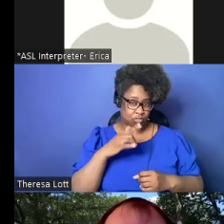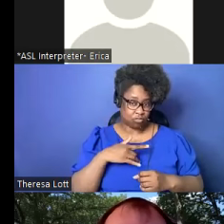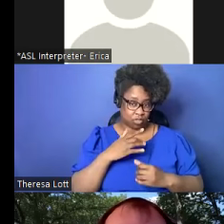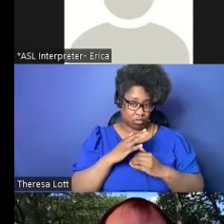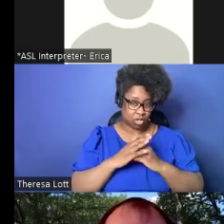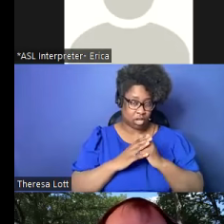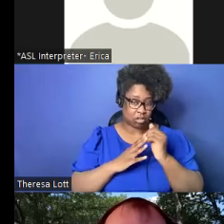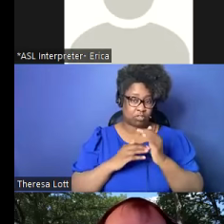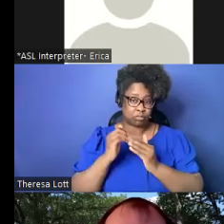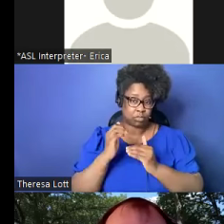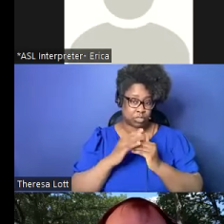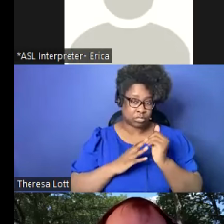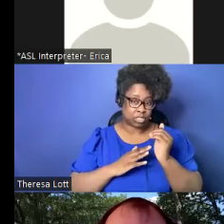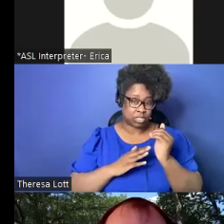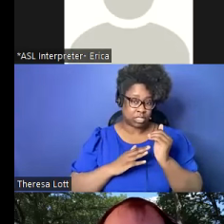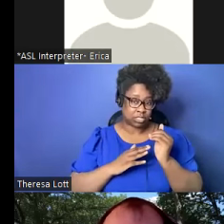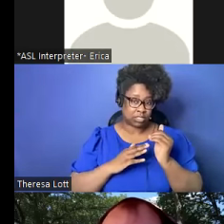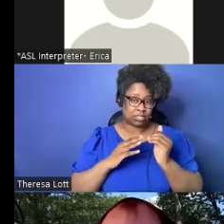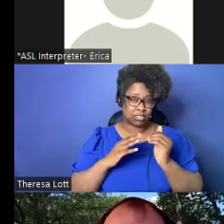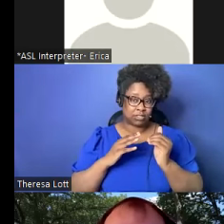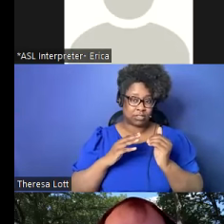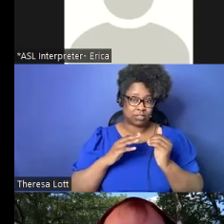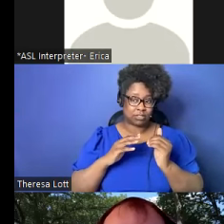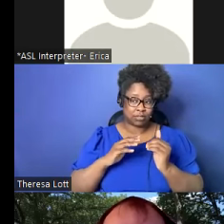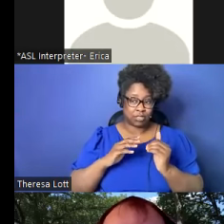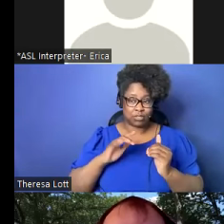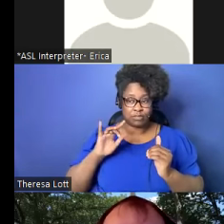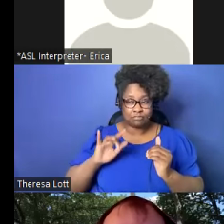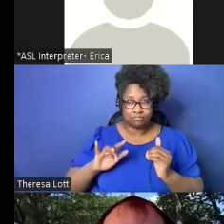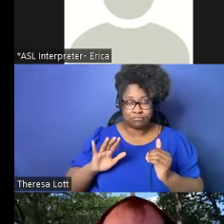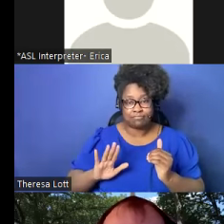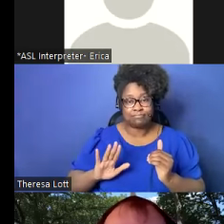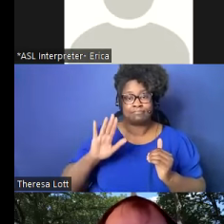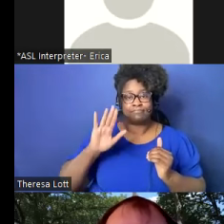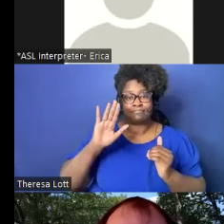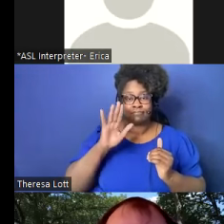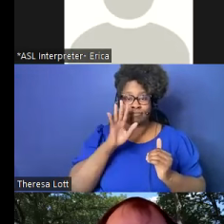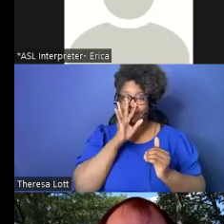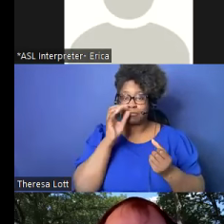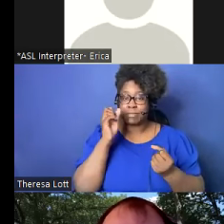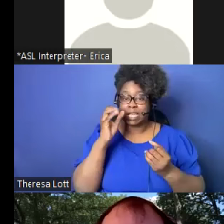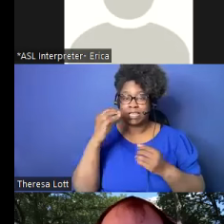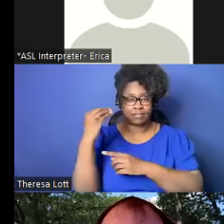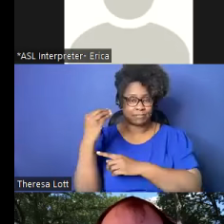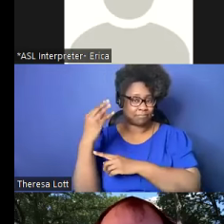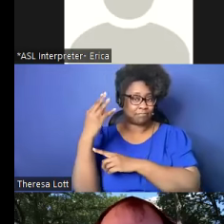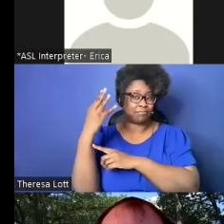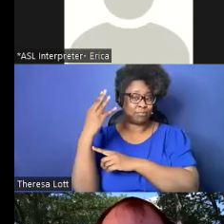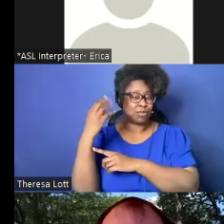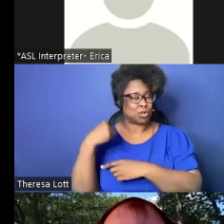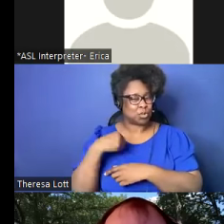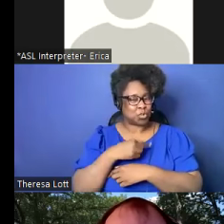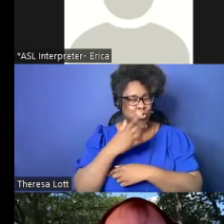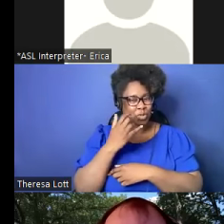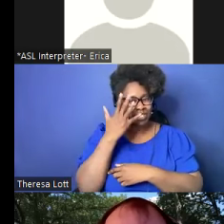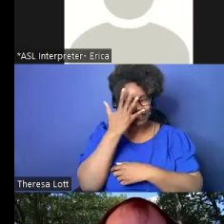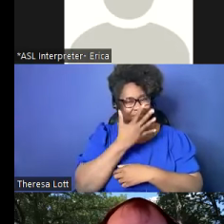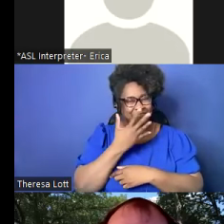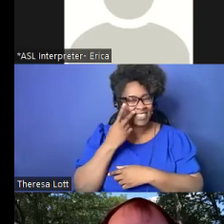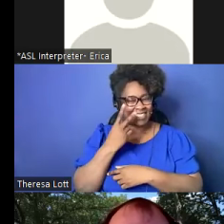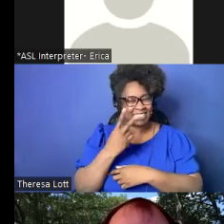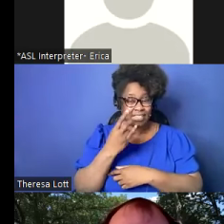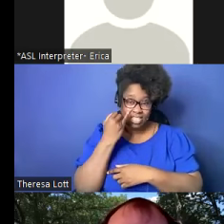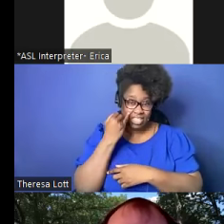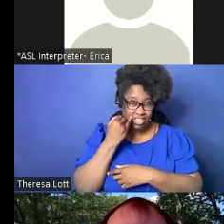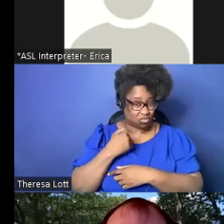please consider turning your camera on. We'd love to see you, but if not, that's okay. And just